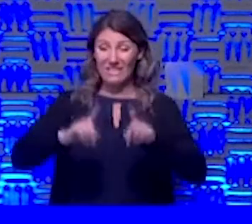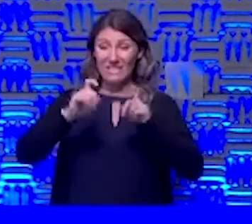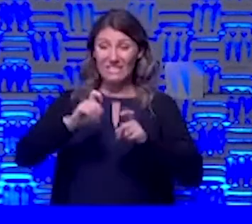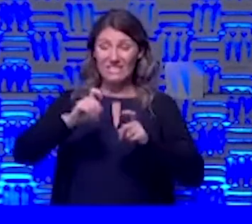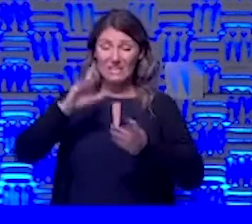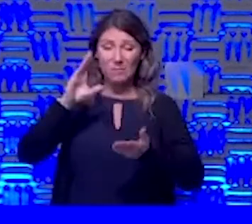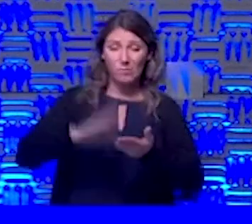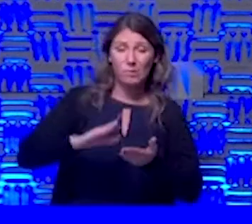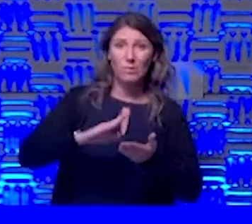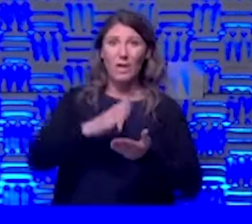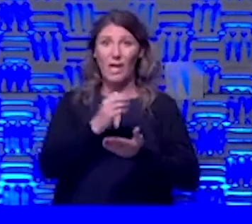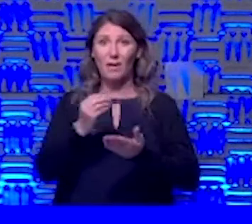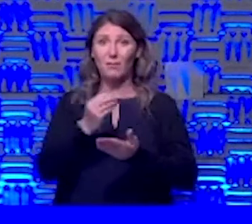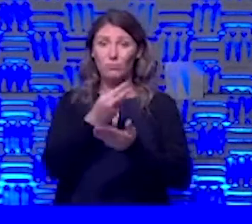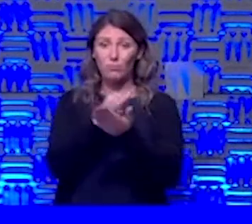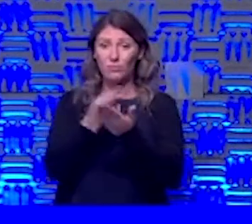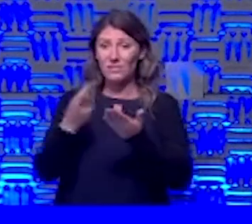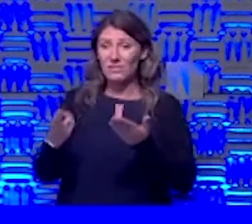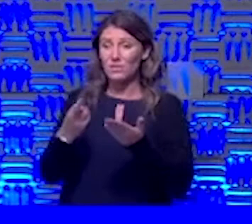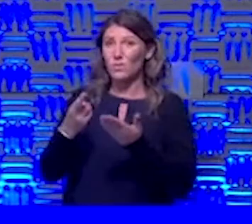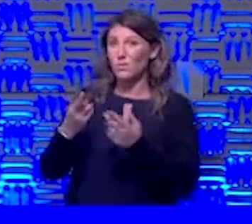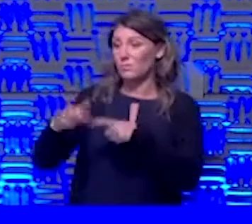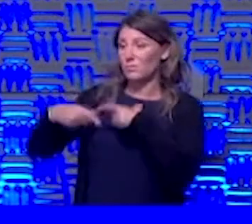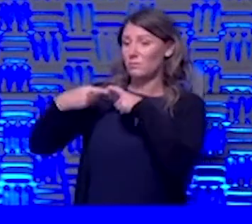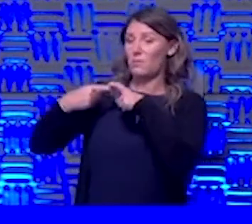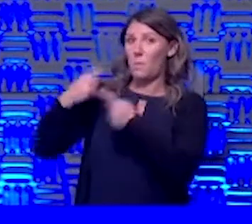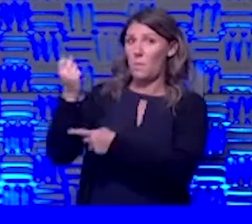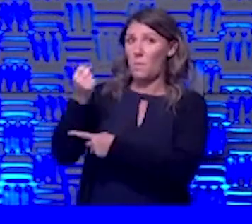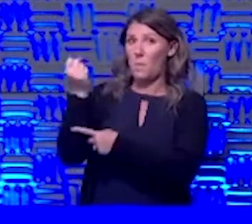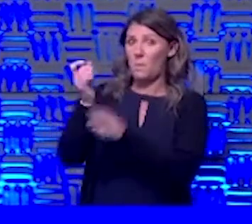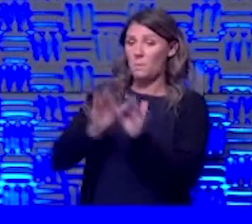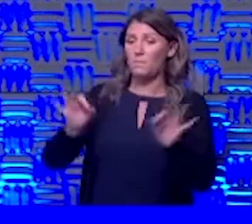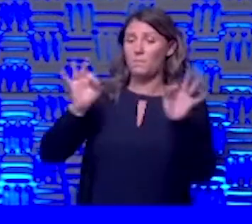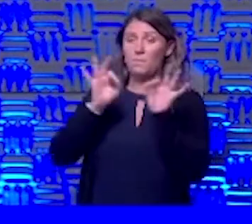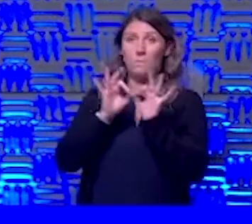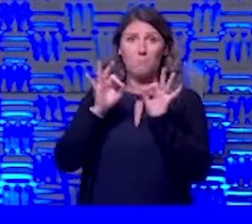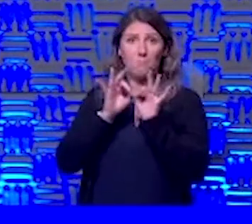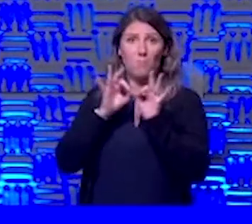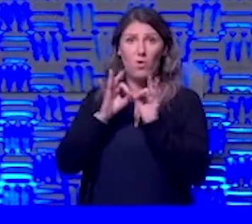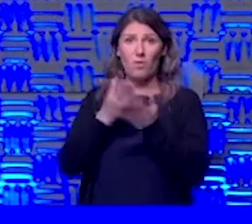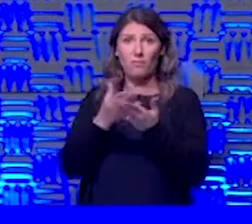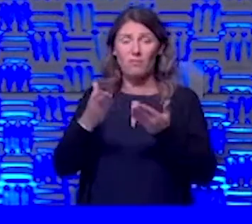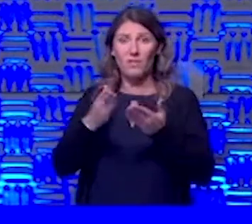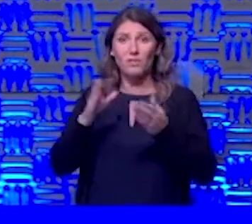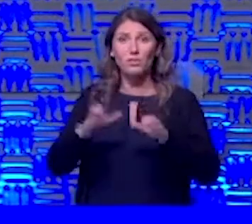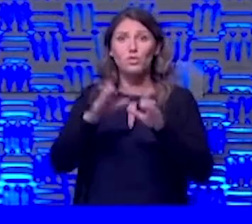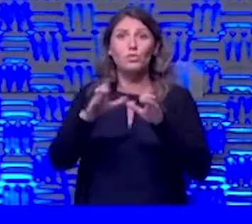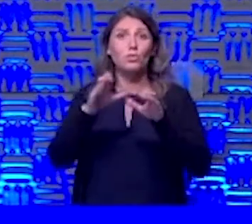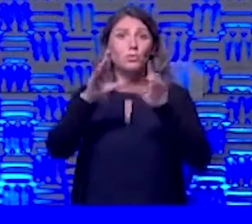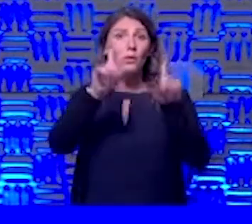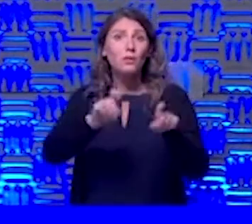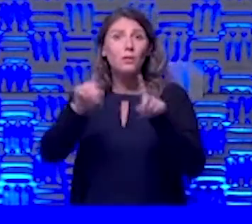there's holding back of some of the vital components we need to do the testing. So as far as